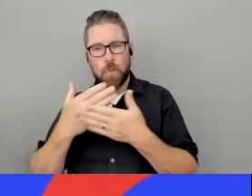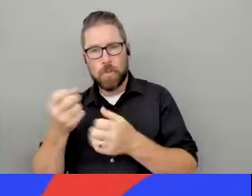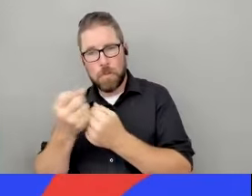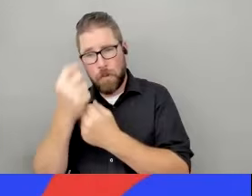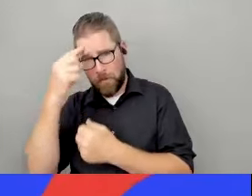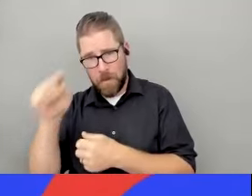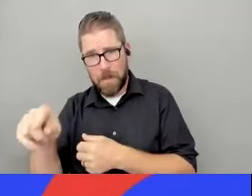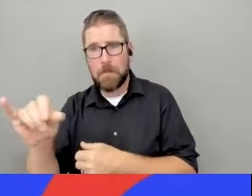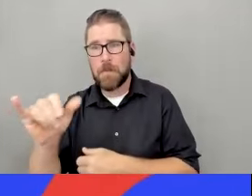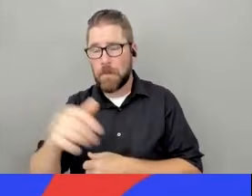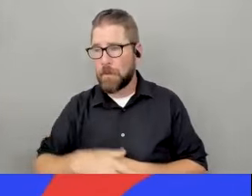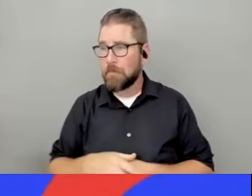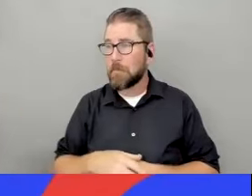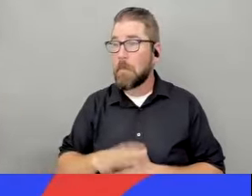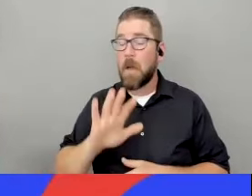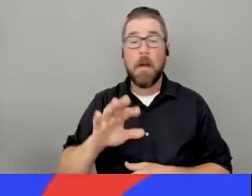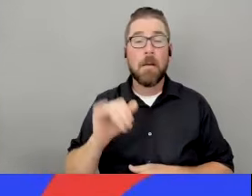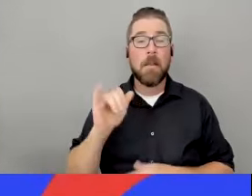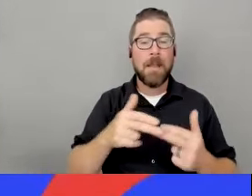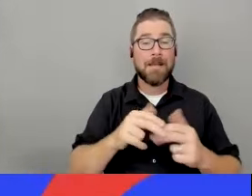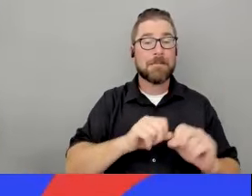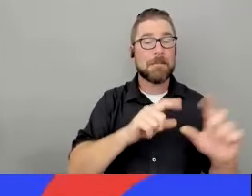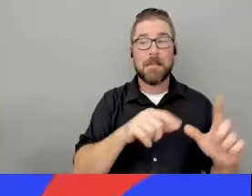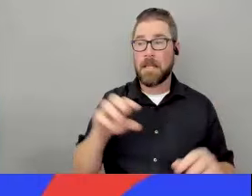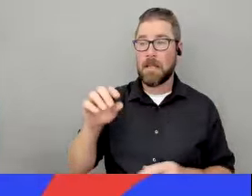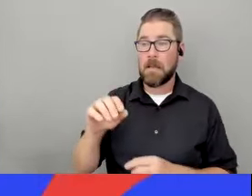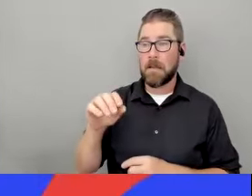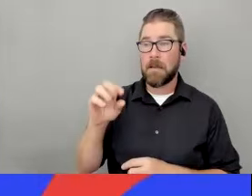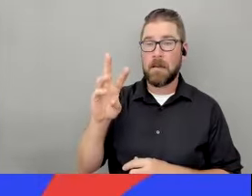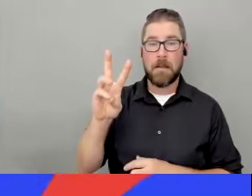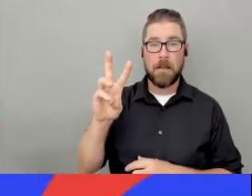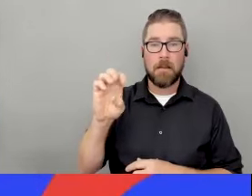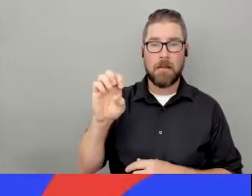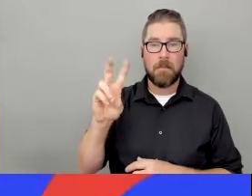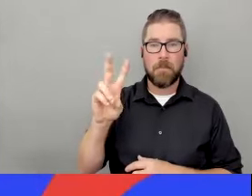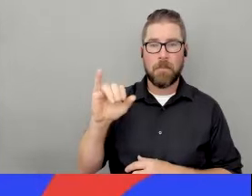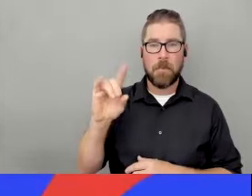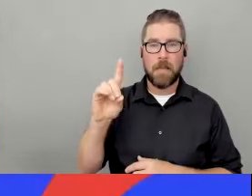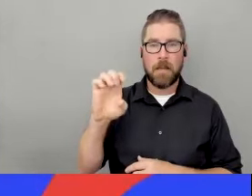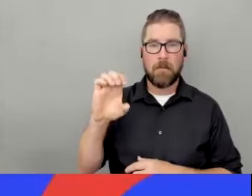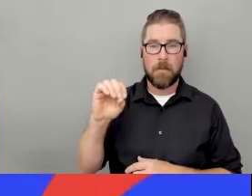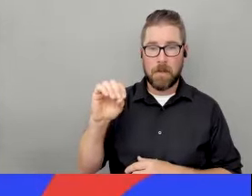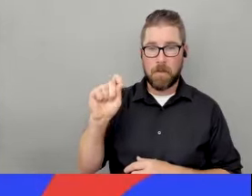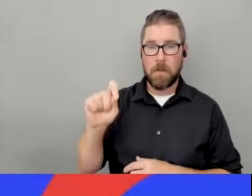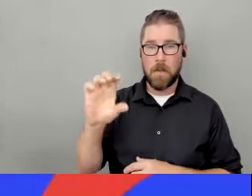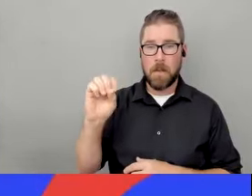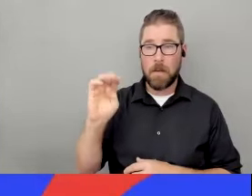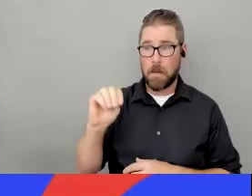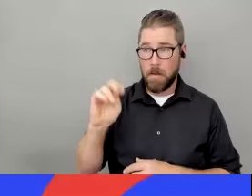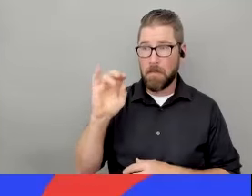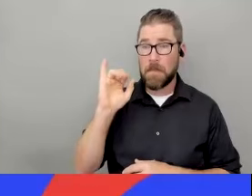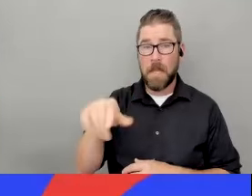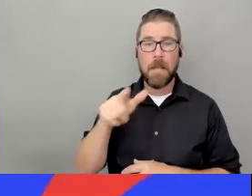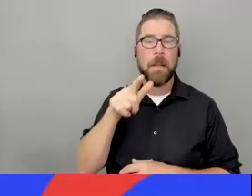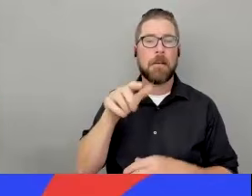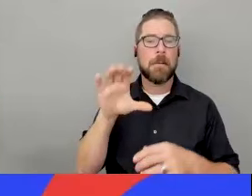The wevideo.com, that is who makes PlayPosit. If you go on their website, you can learn a whole bunch about them. But what